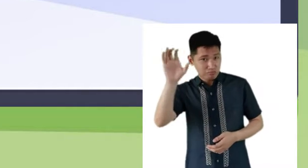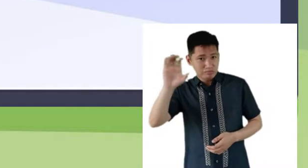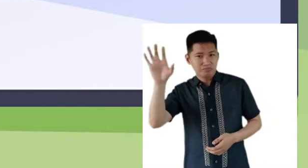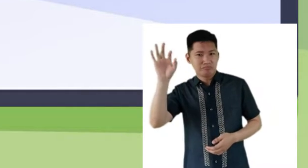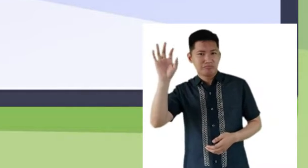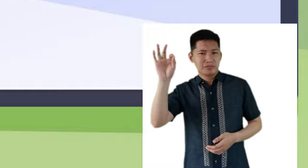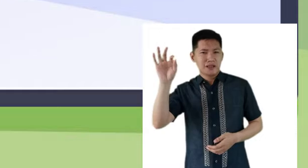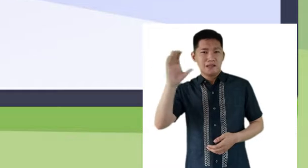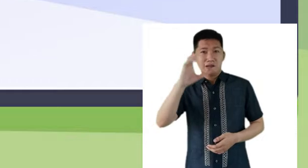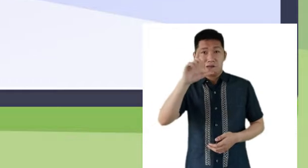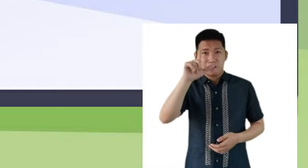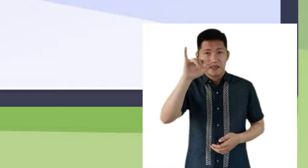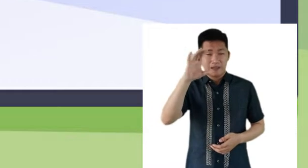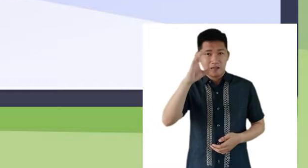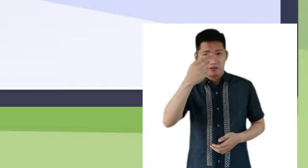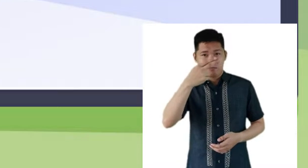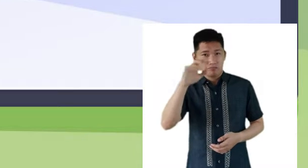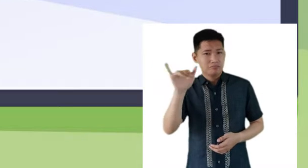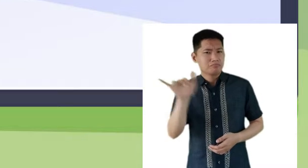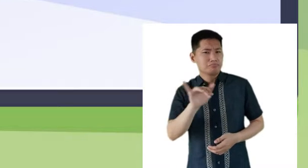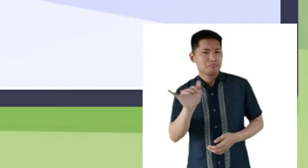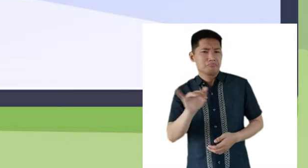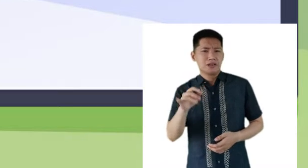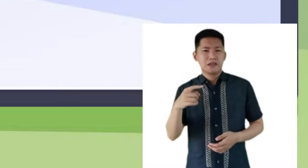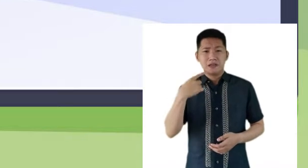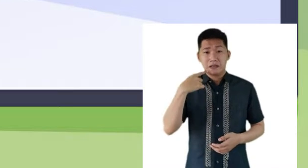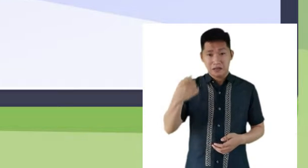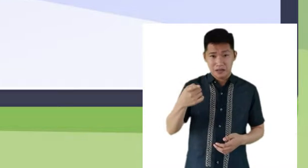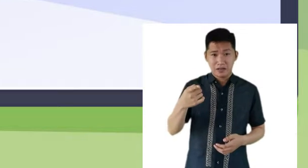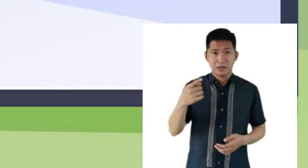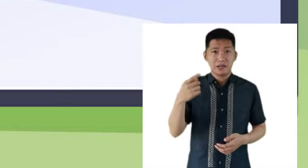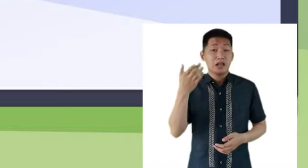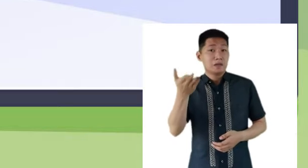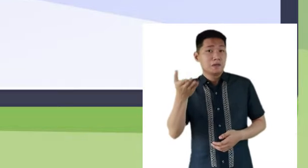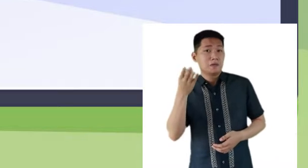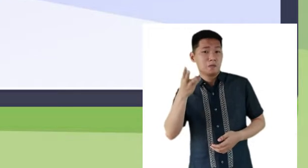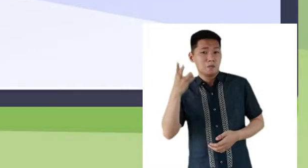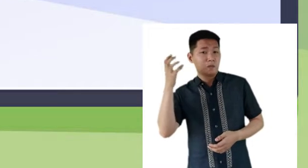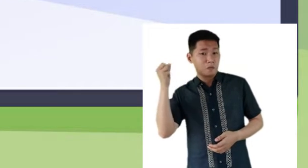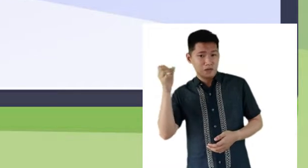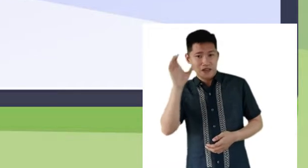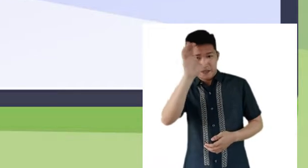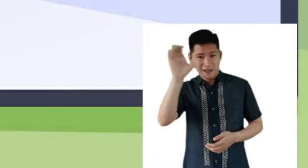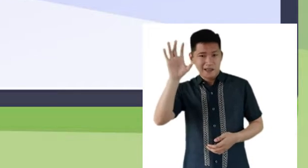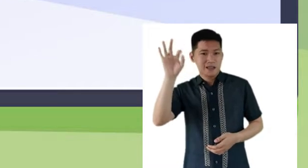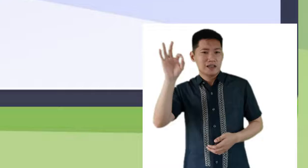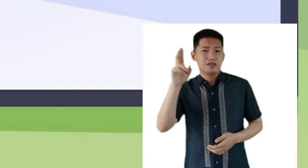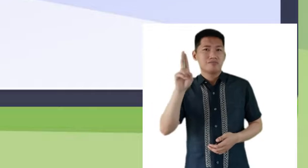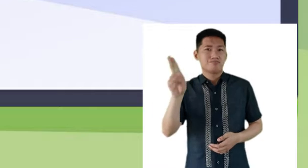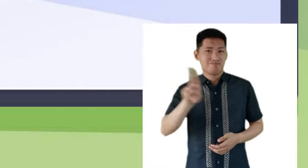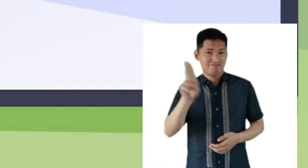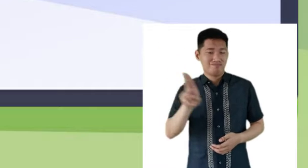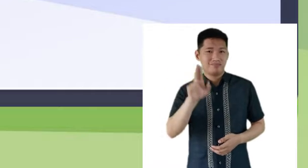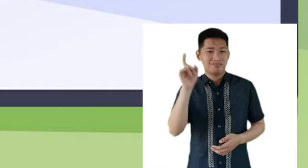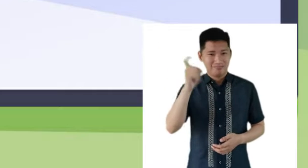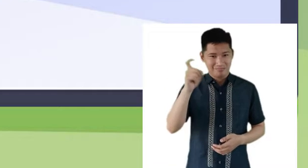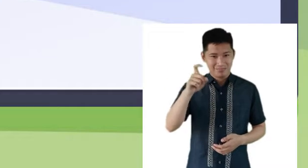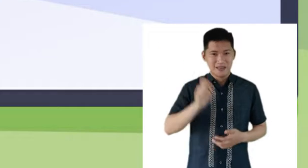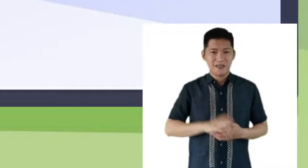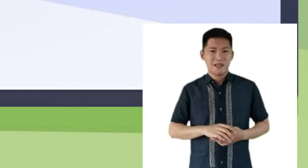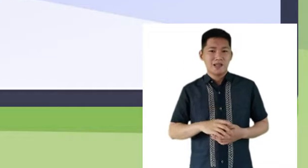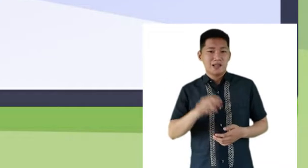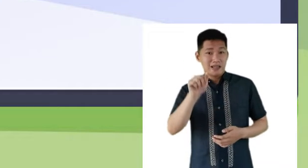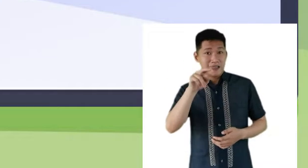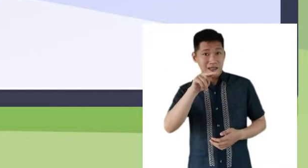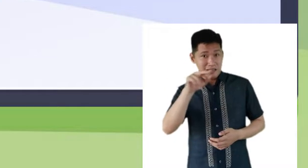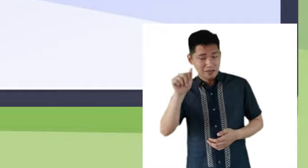is a cliche. So instead of saying he's on cloud 9, you may use when Anna finally said yes